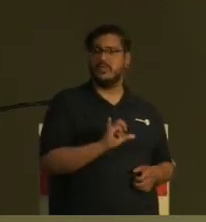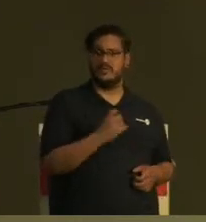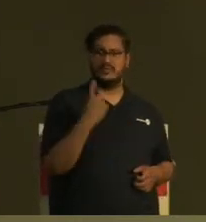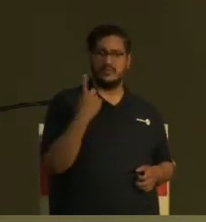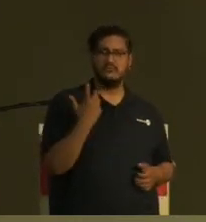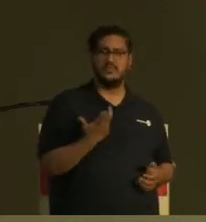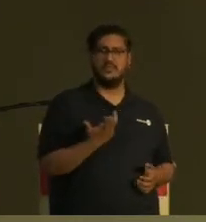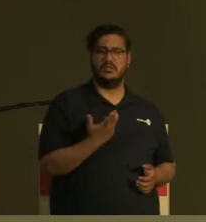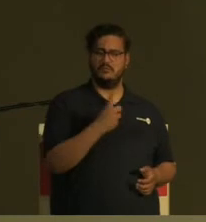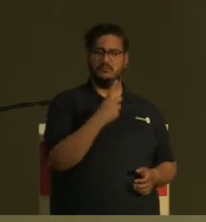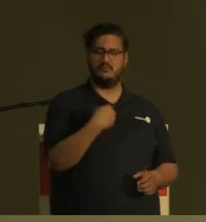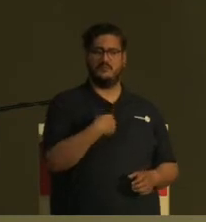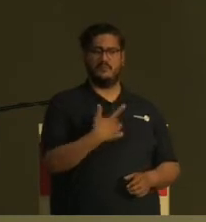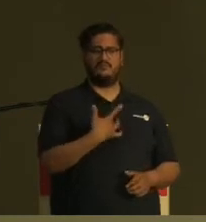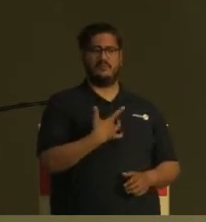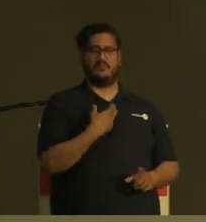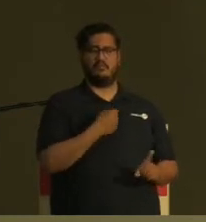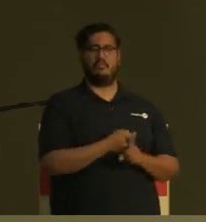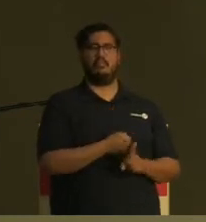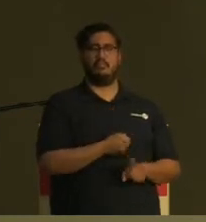me very strongly. The